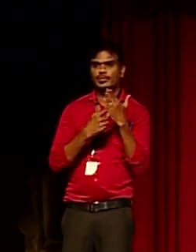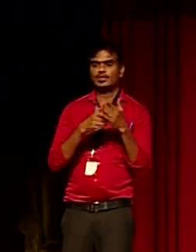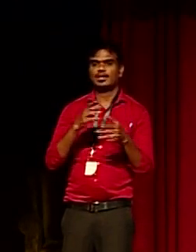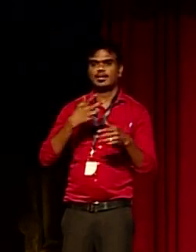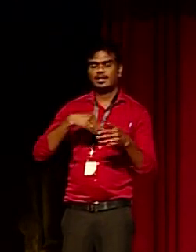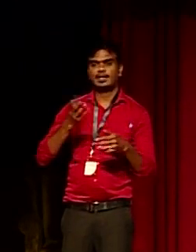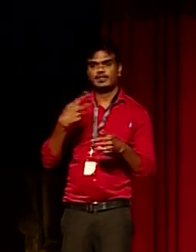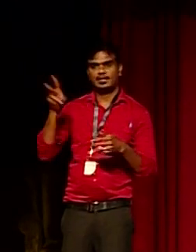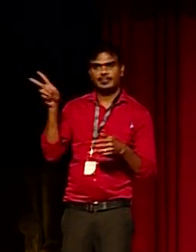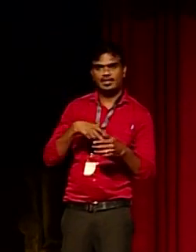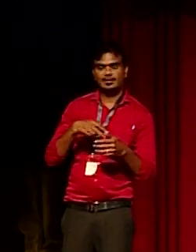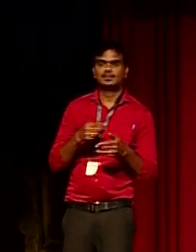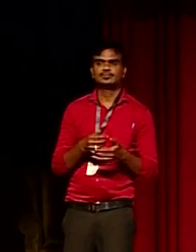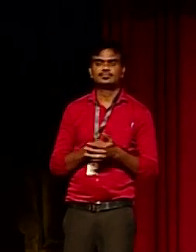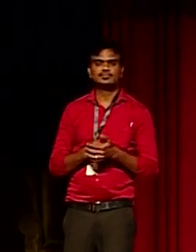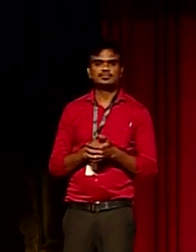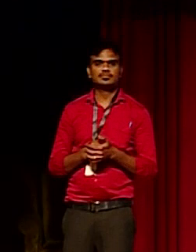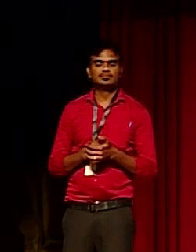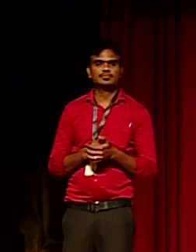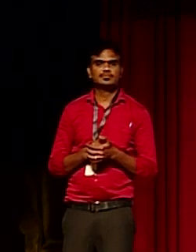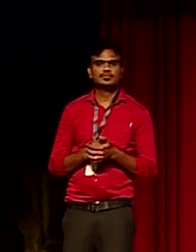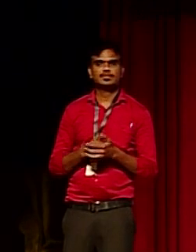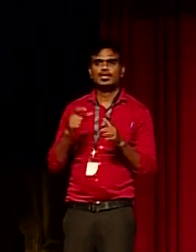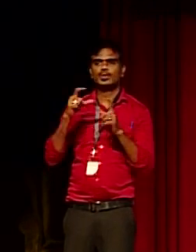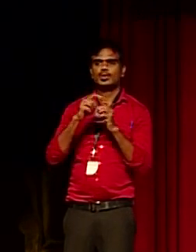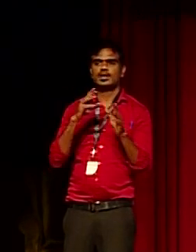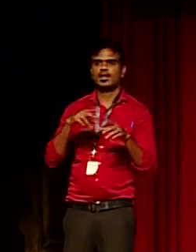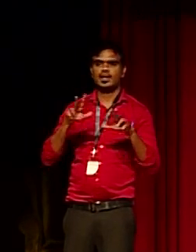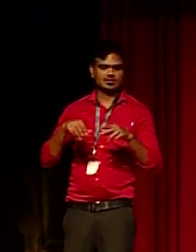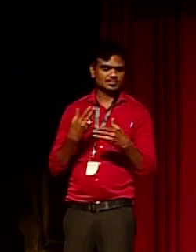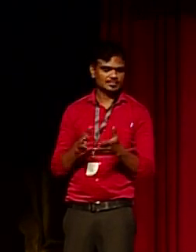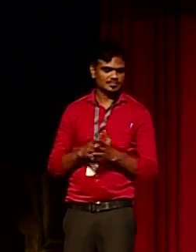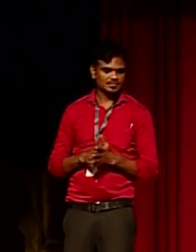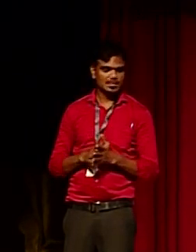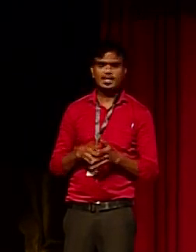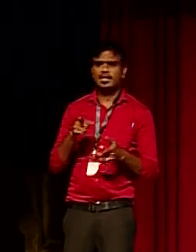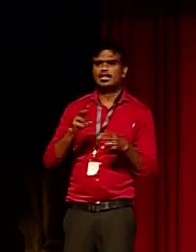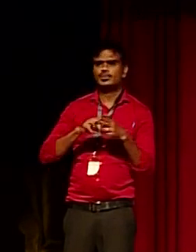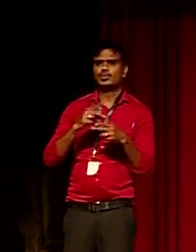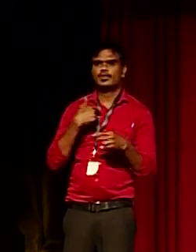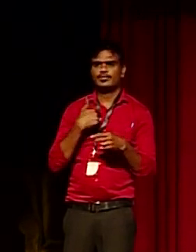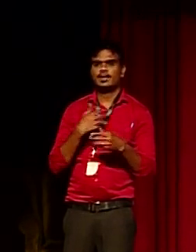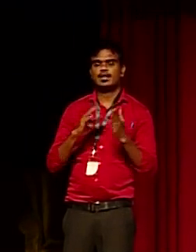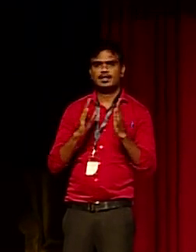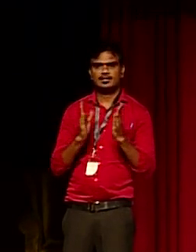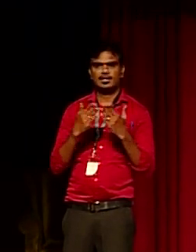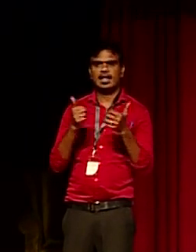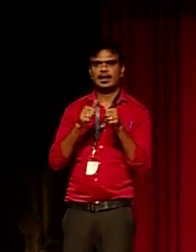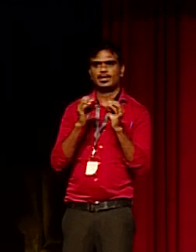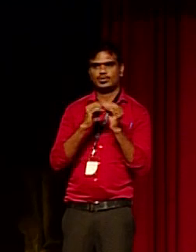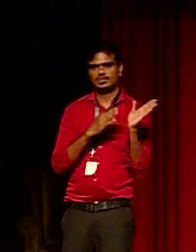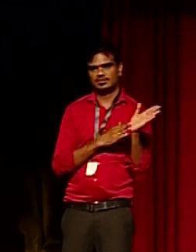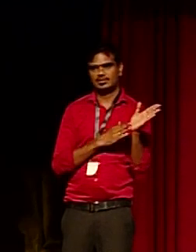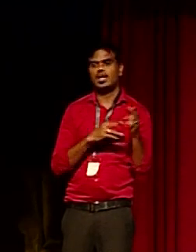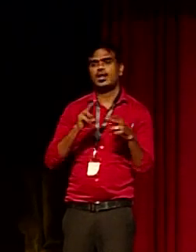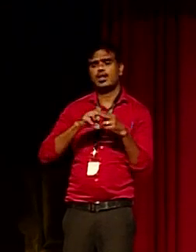to doing what he loves best. He is one of our star amputees, and we